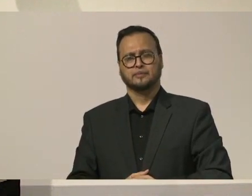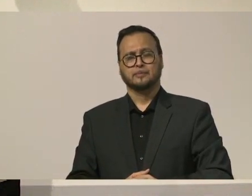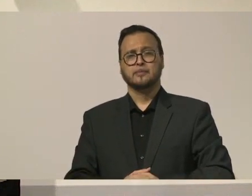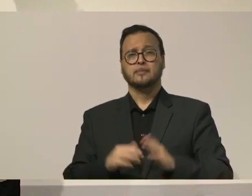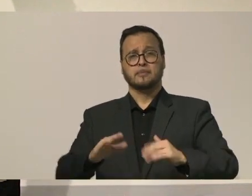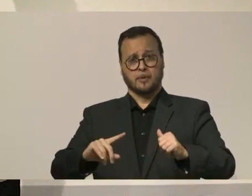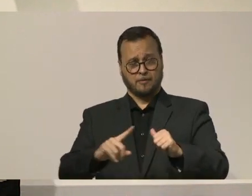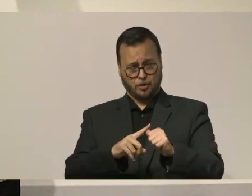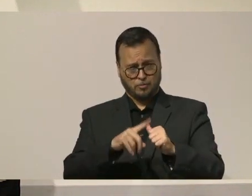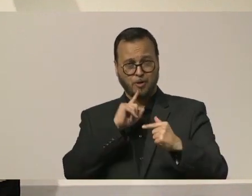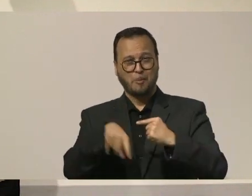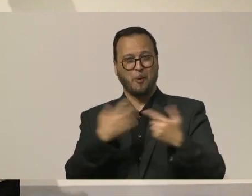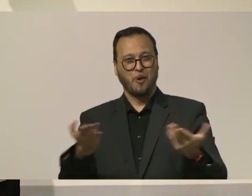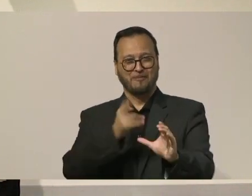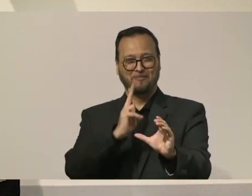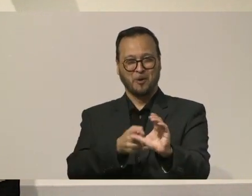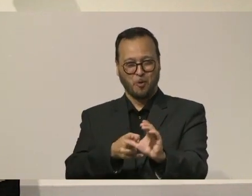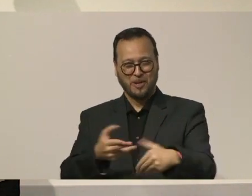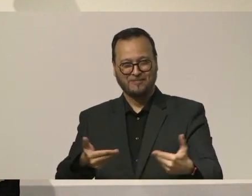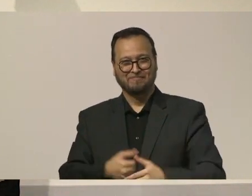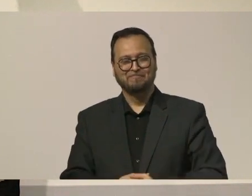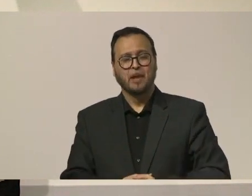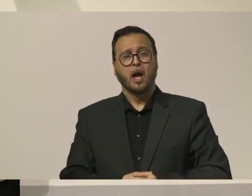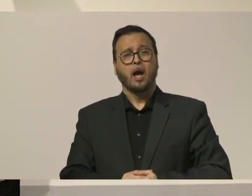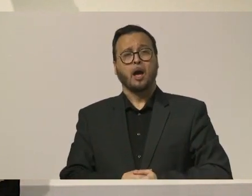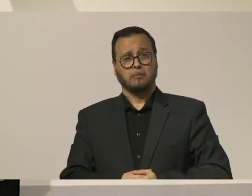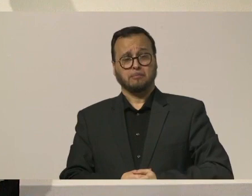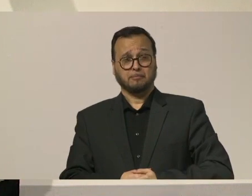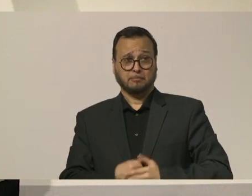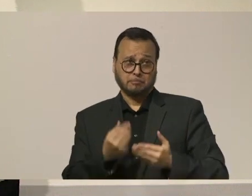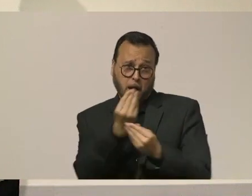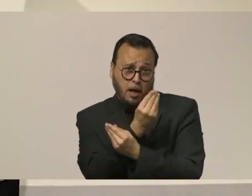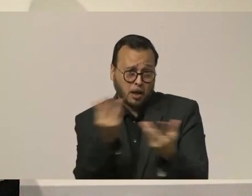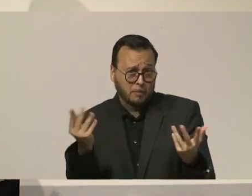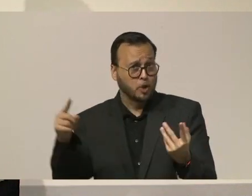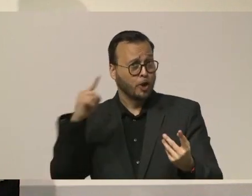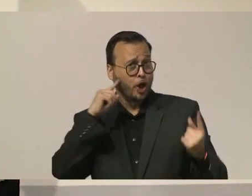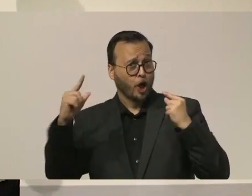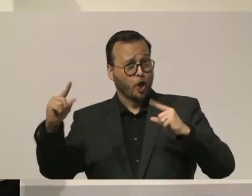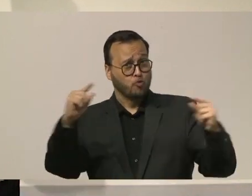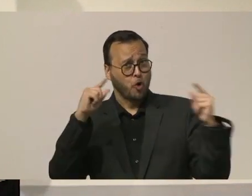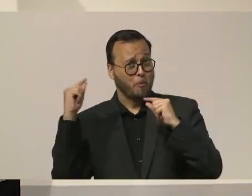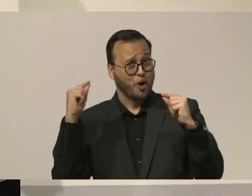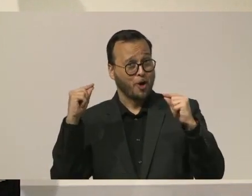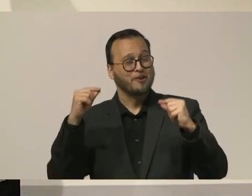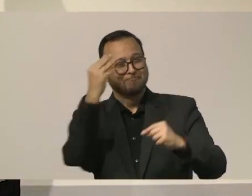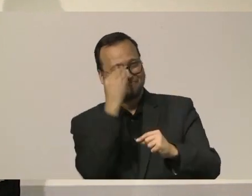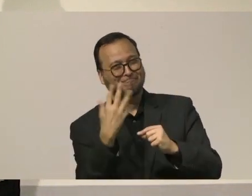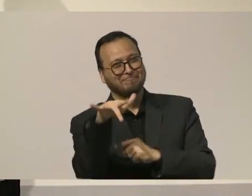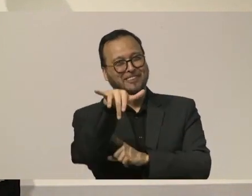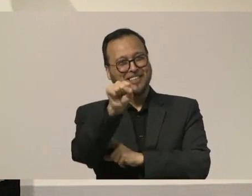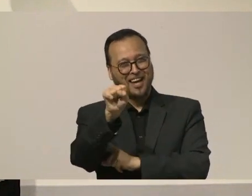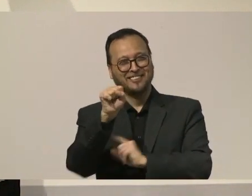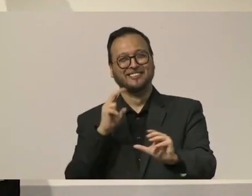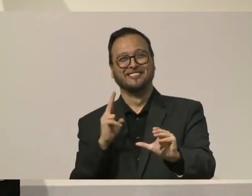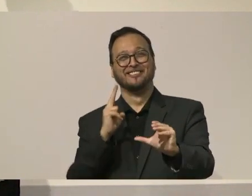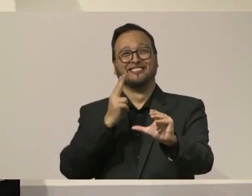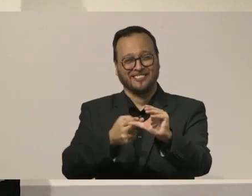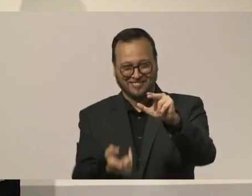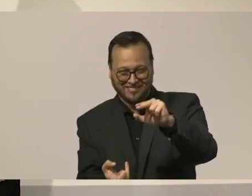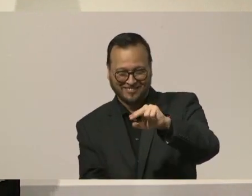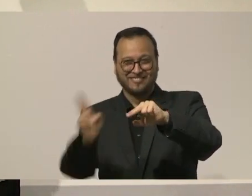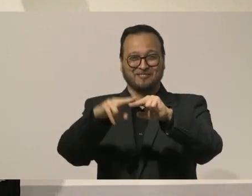First, enrollment. I'm pleased to confirm the rumors that, yes, enrollment is up this semester at